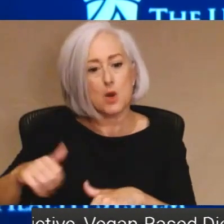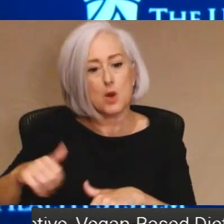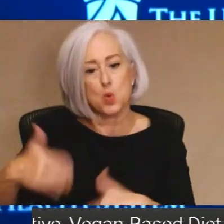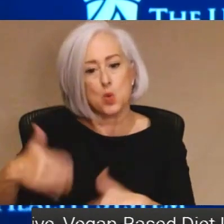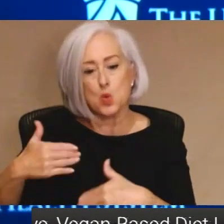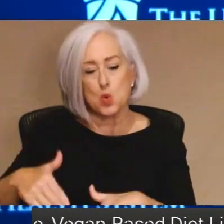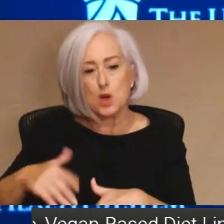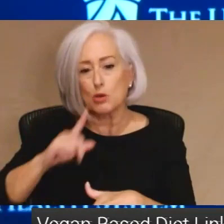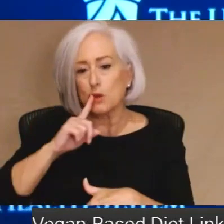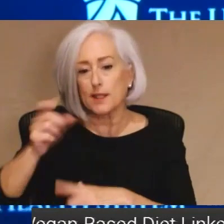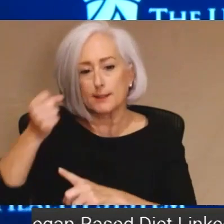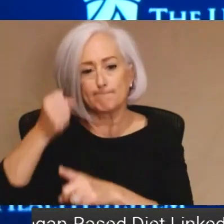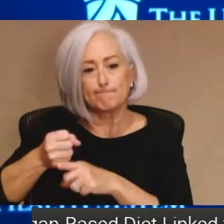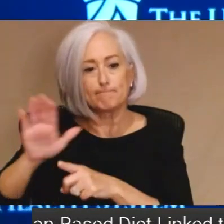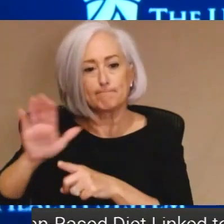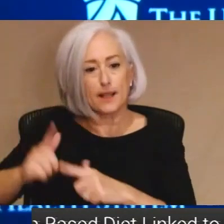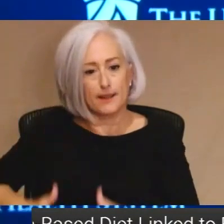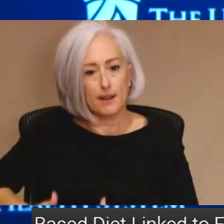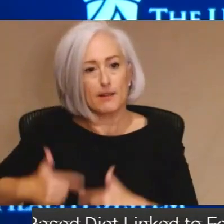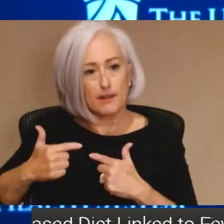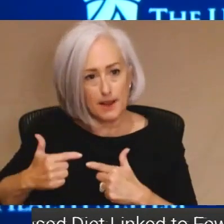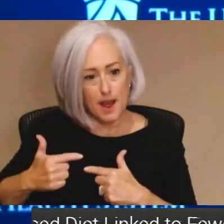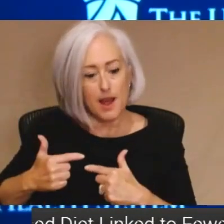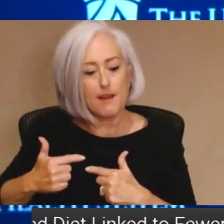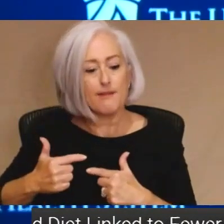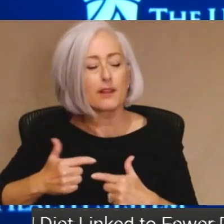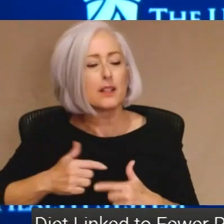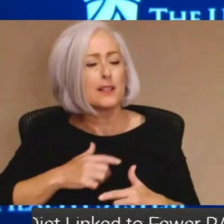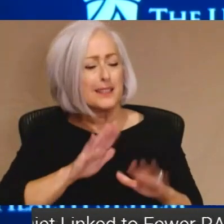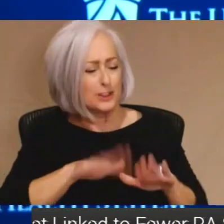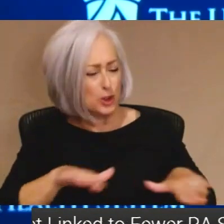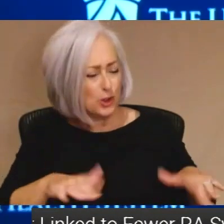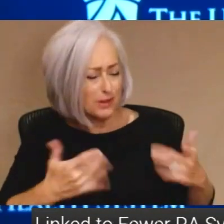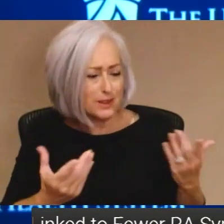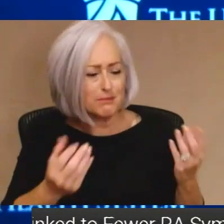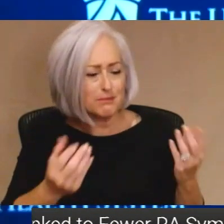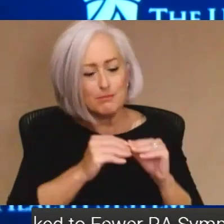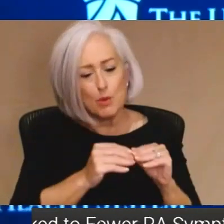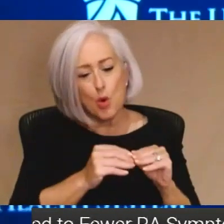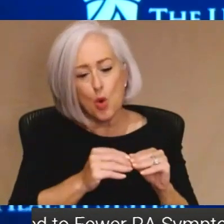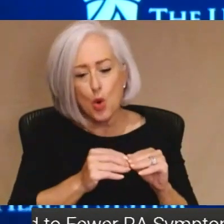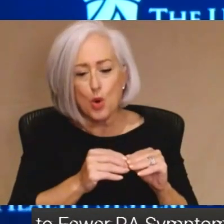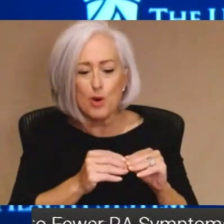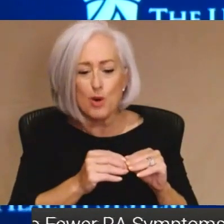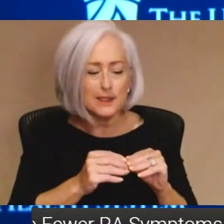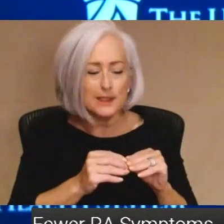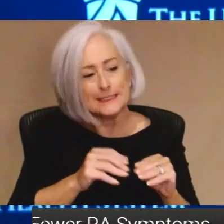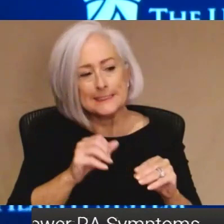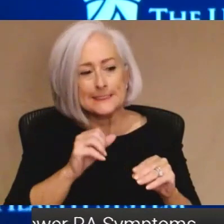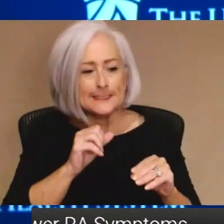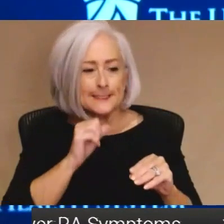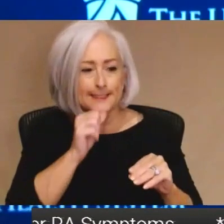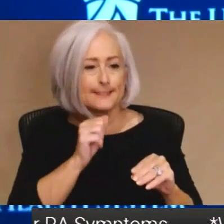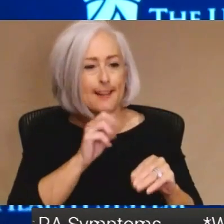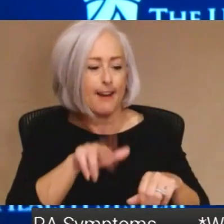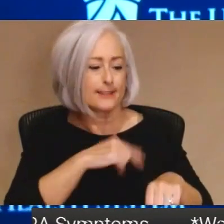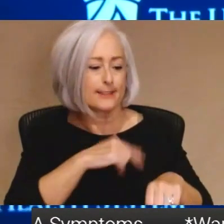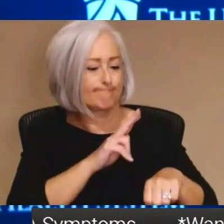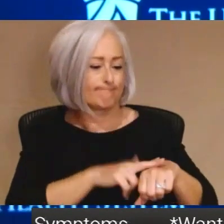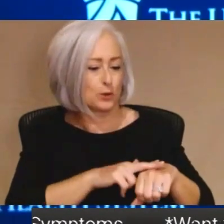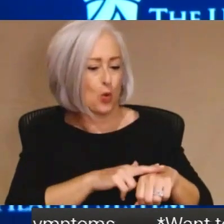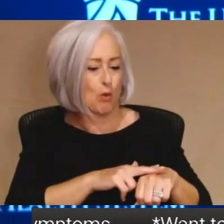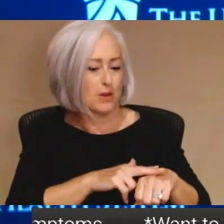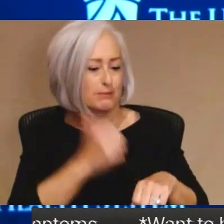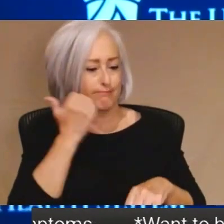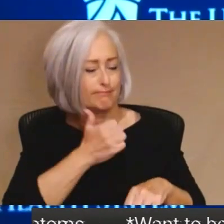just not back to where they should be. They're not, in many cases, sick the way we think. You know, you can't